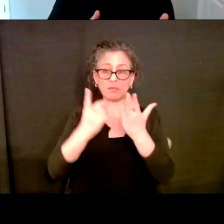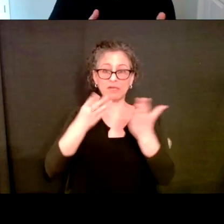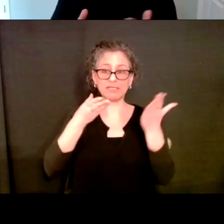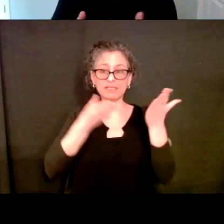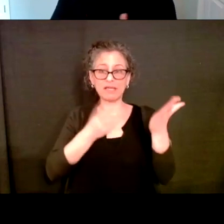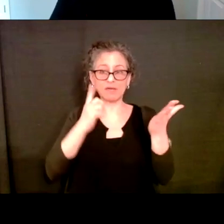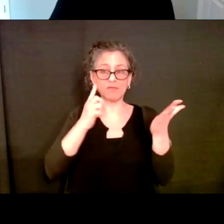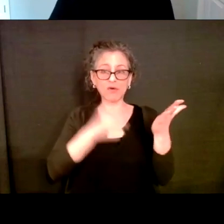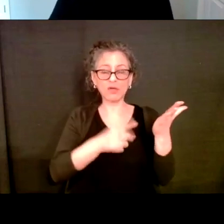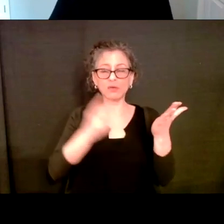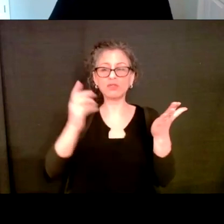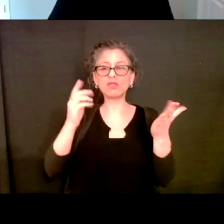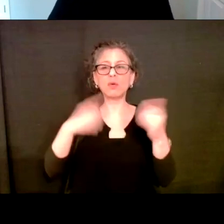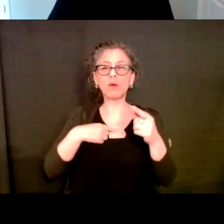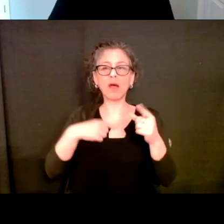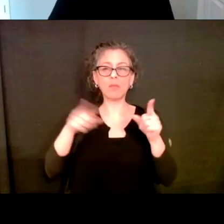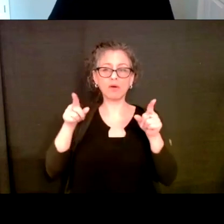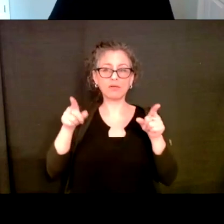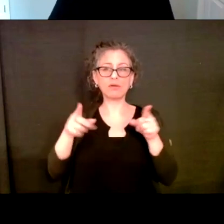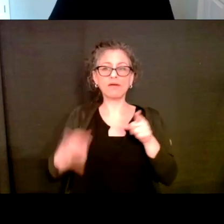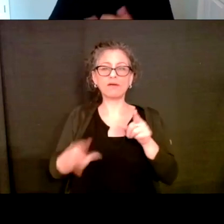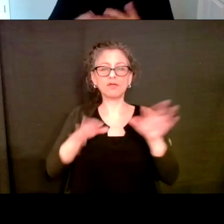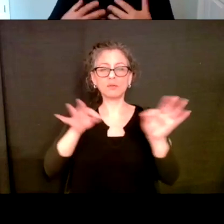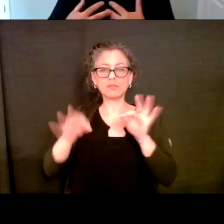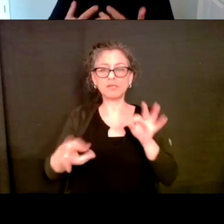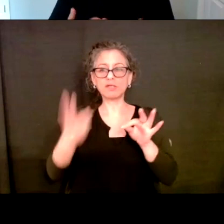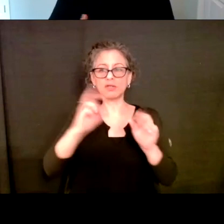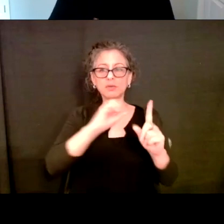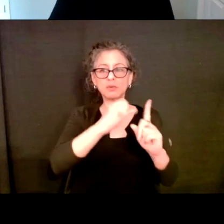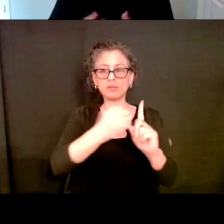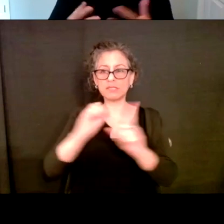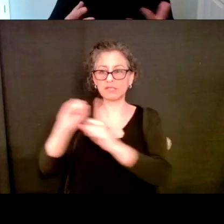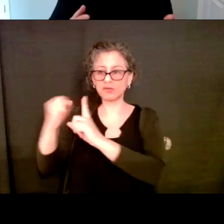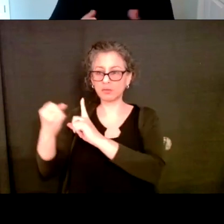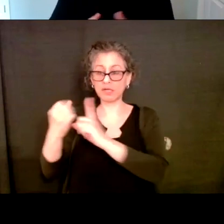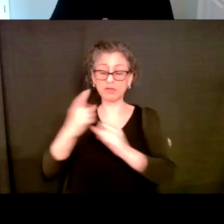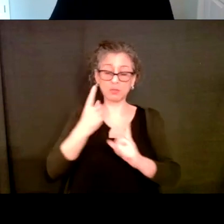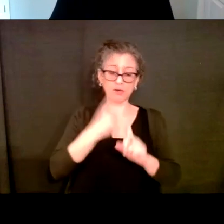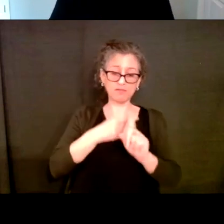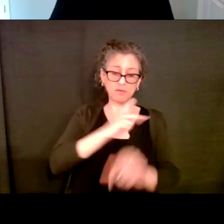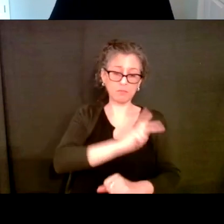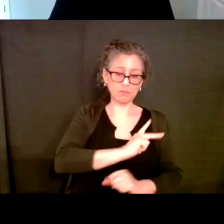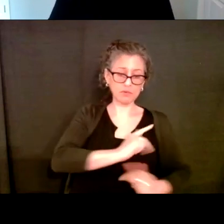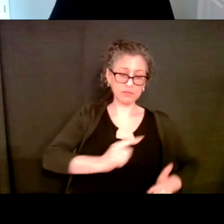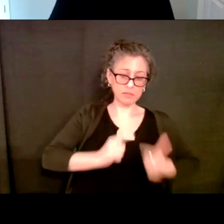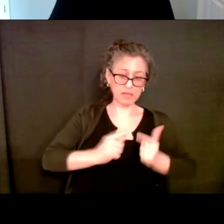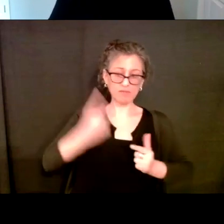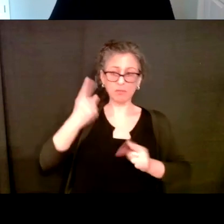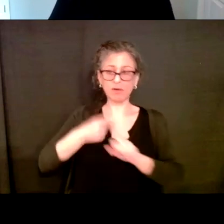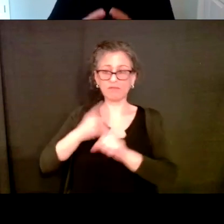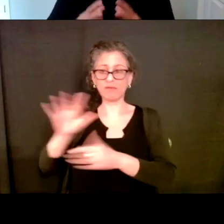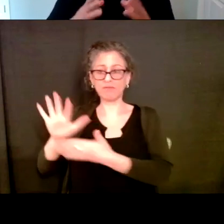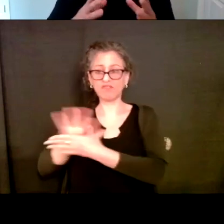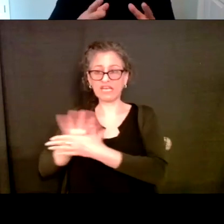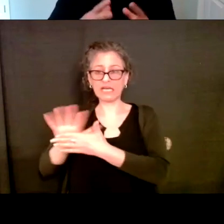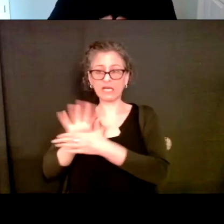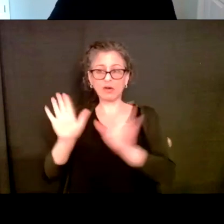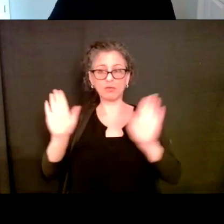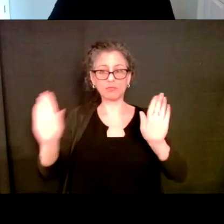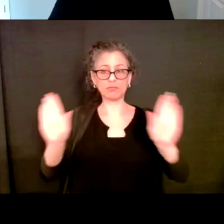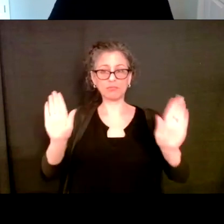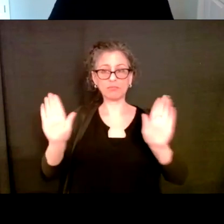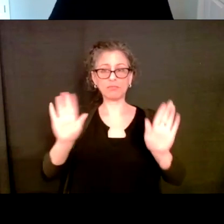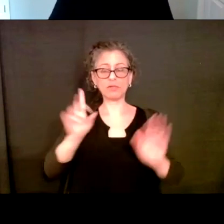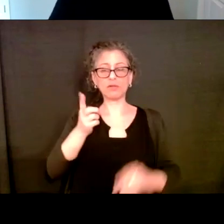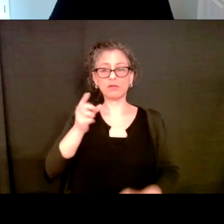contrast two different situations, one from my personal life and one from a video. Um, when Dr.